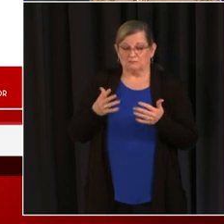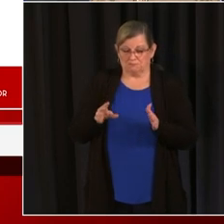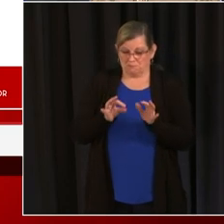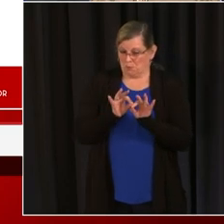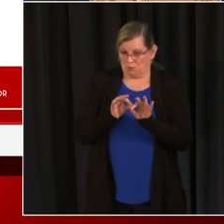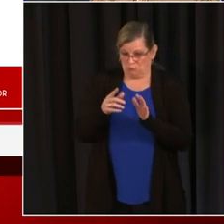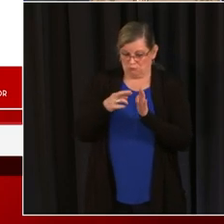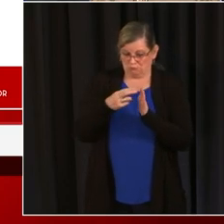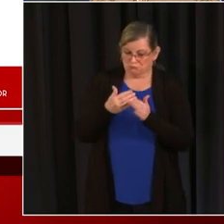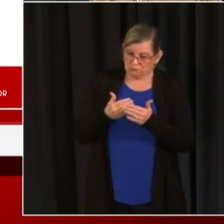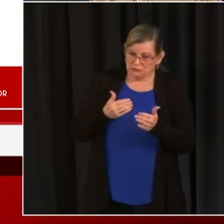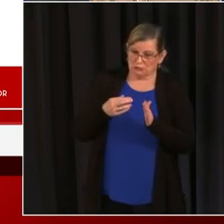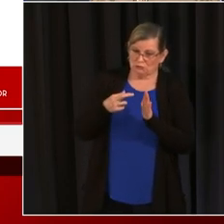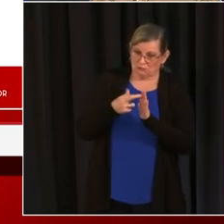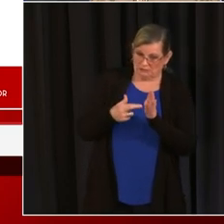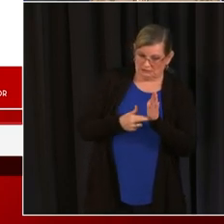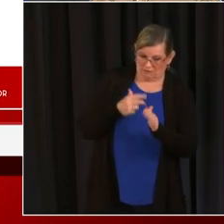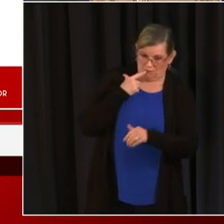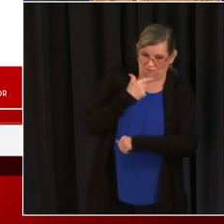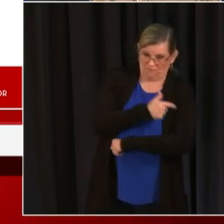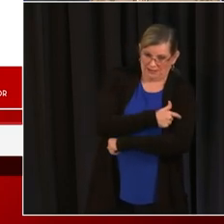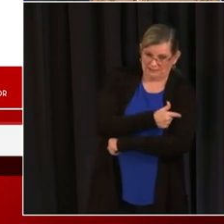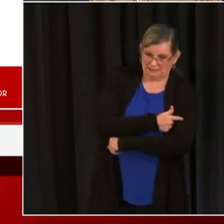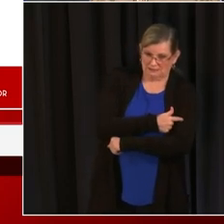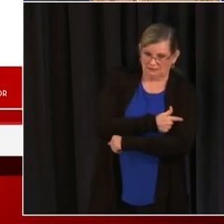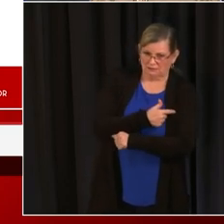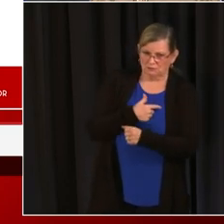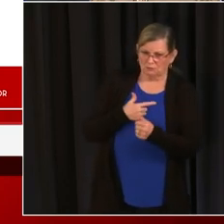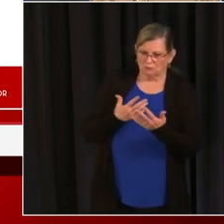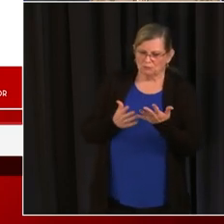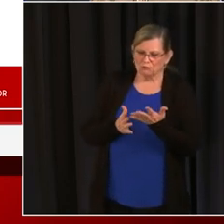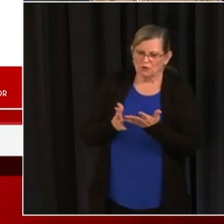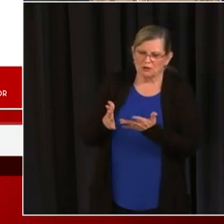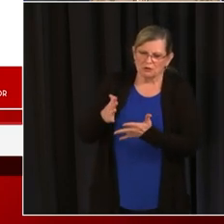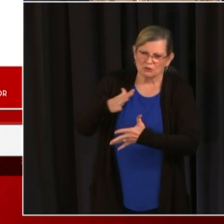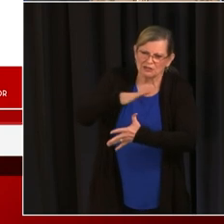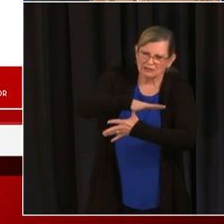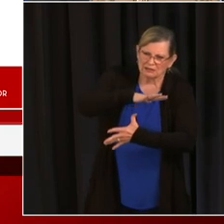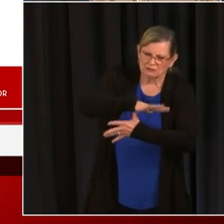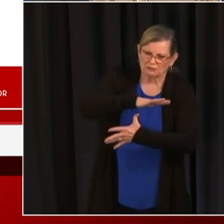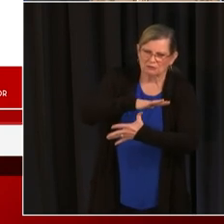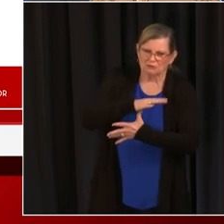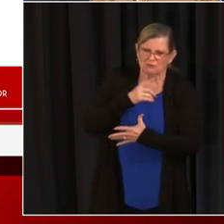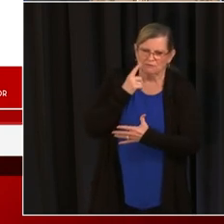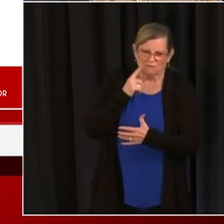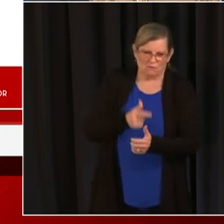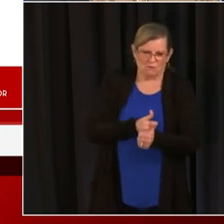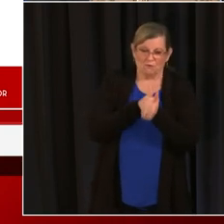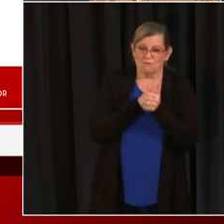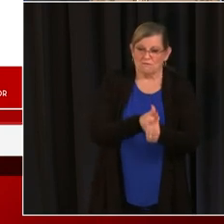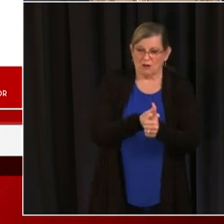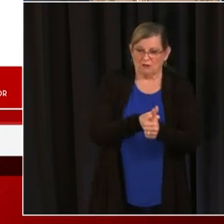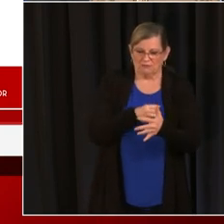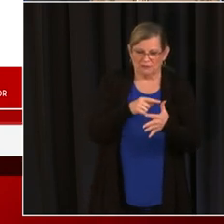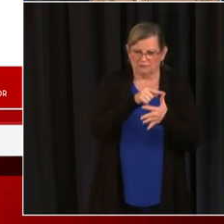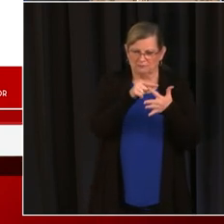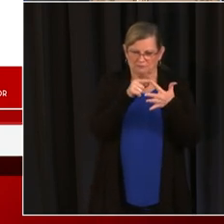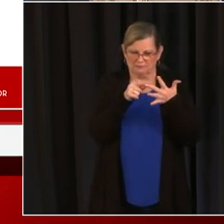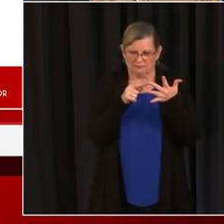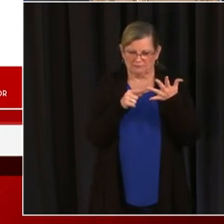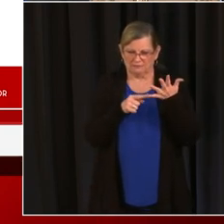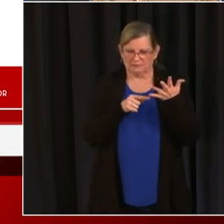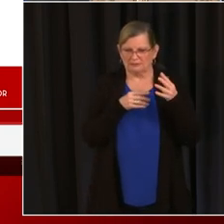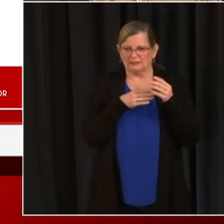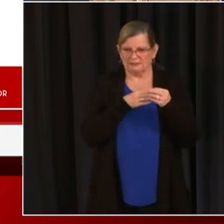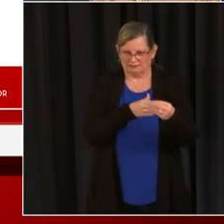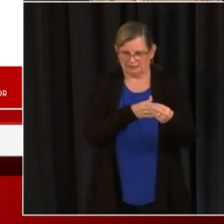pre-register for vaccine. We prioritize according to the following